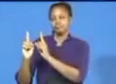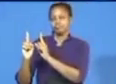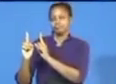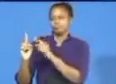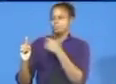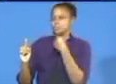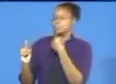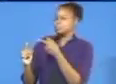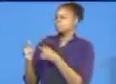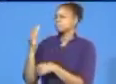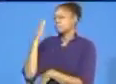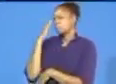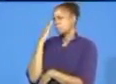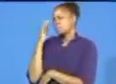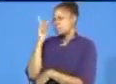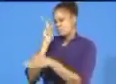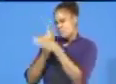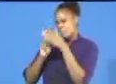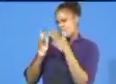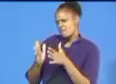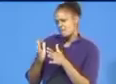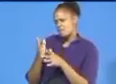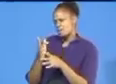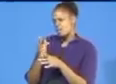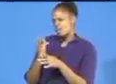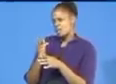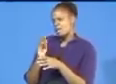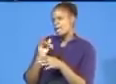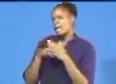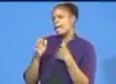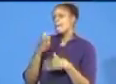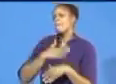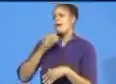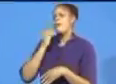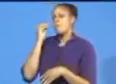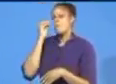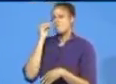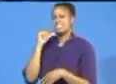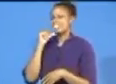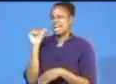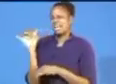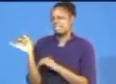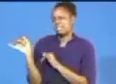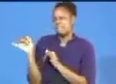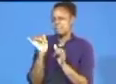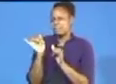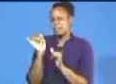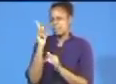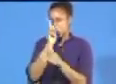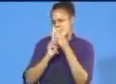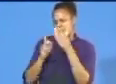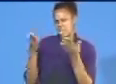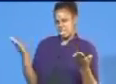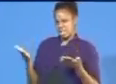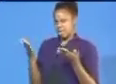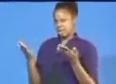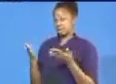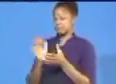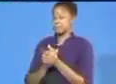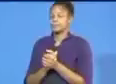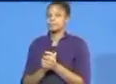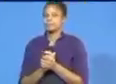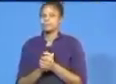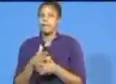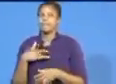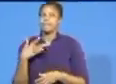prophet where I come from. He ain't like the prophet where you come from.